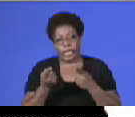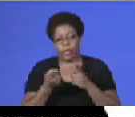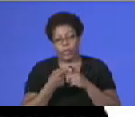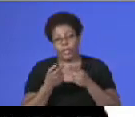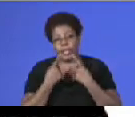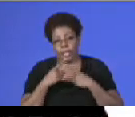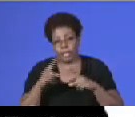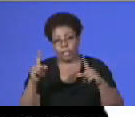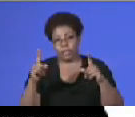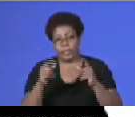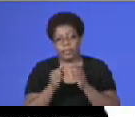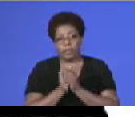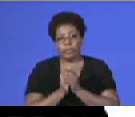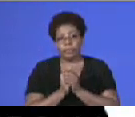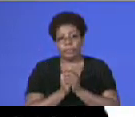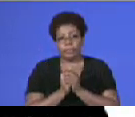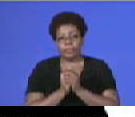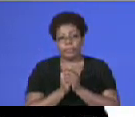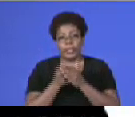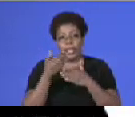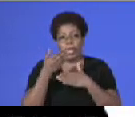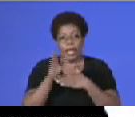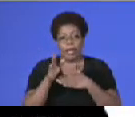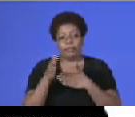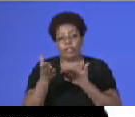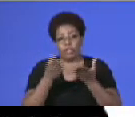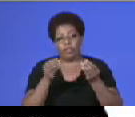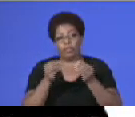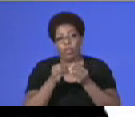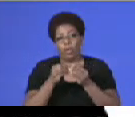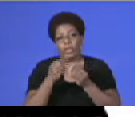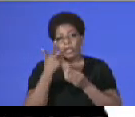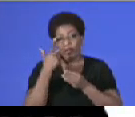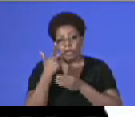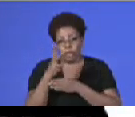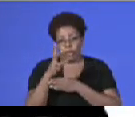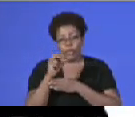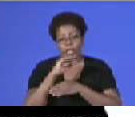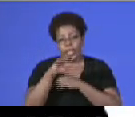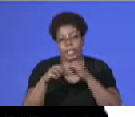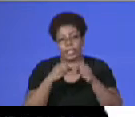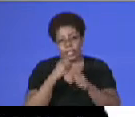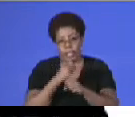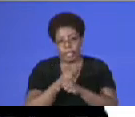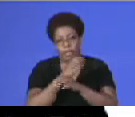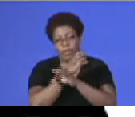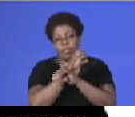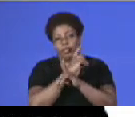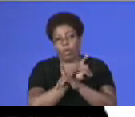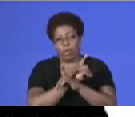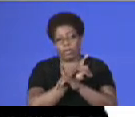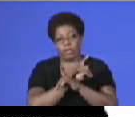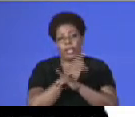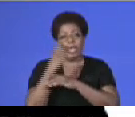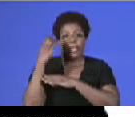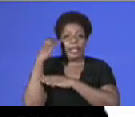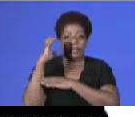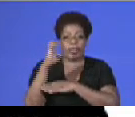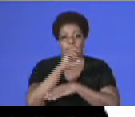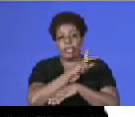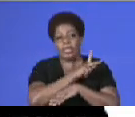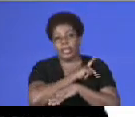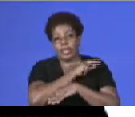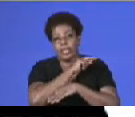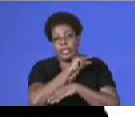announcement. After serving more than three decades as a career officer of the Royal Bahamas Defense Force, Captain Raymond E. King has